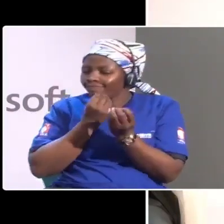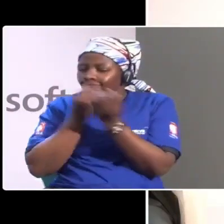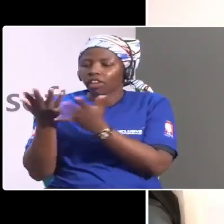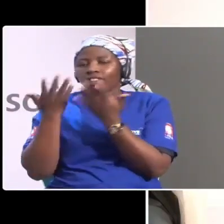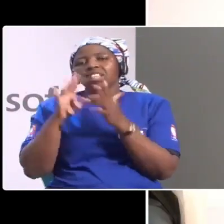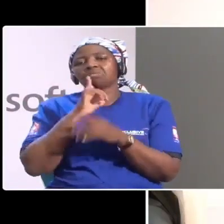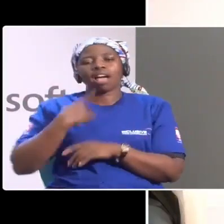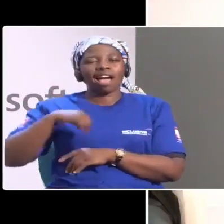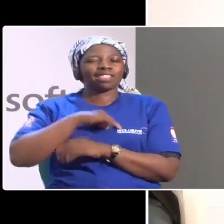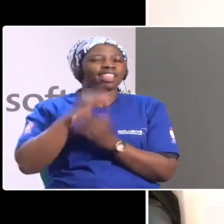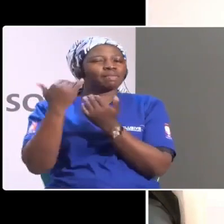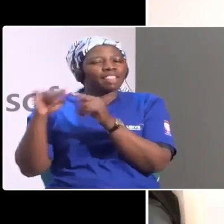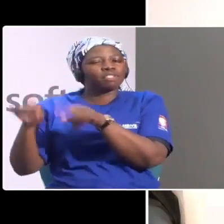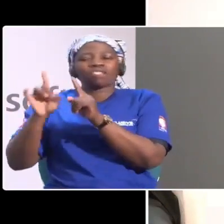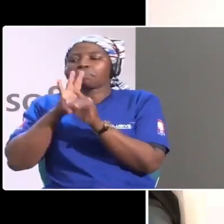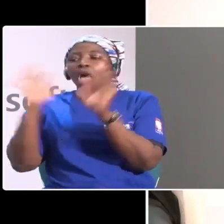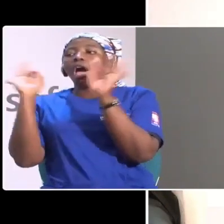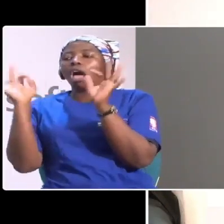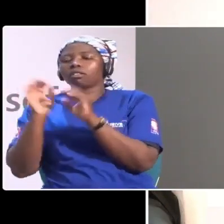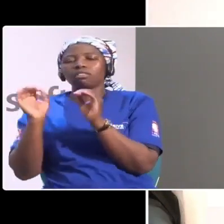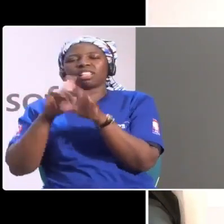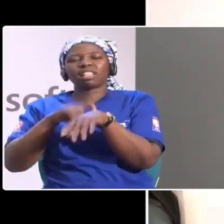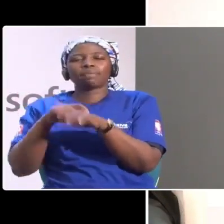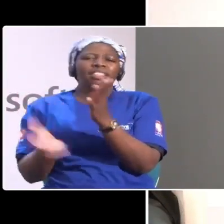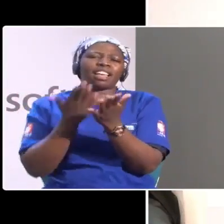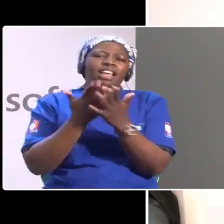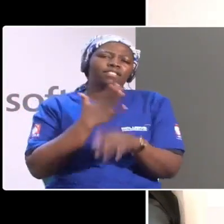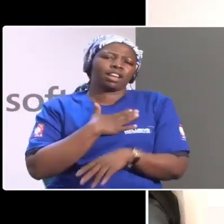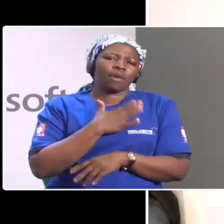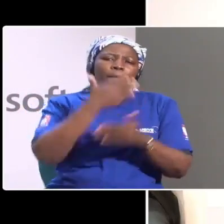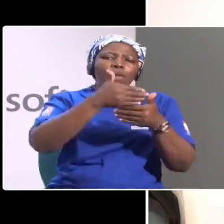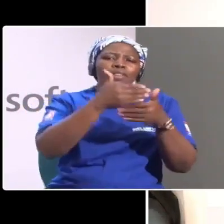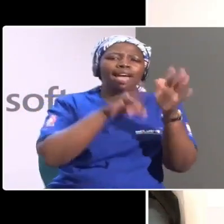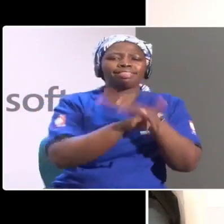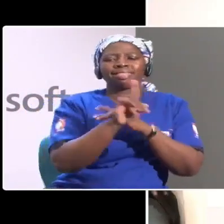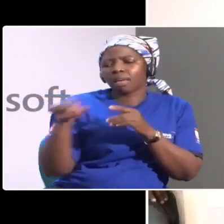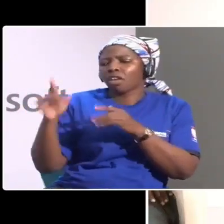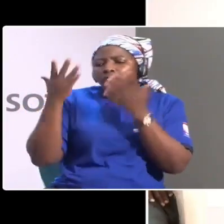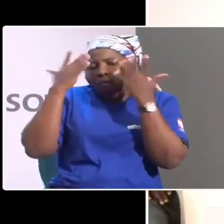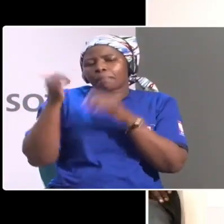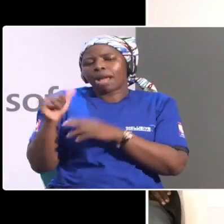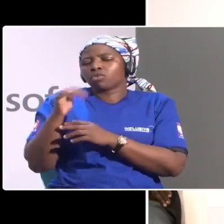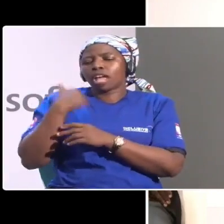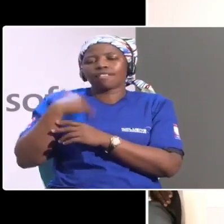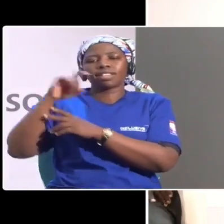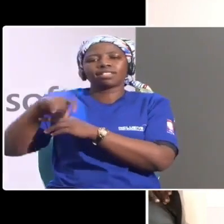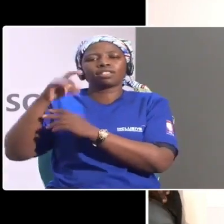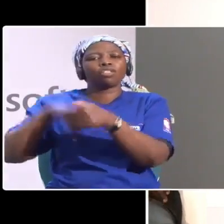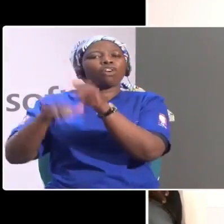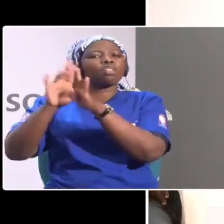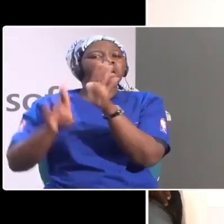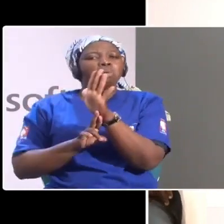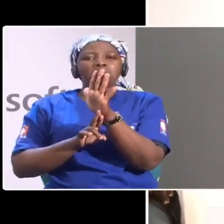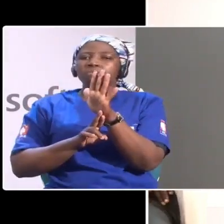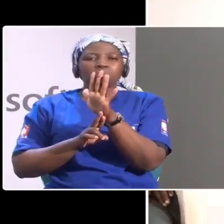Therefore, we don't expect them to be surprised when they arrive at our customs entry that they did not know there's need for conformancy, there's